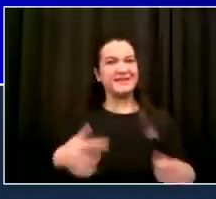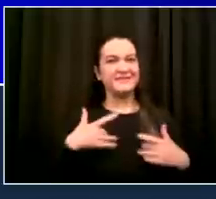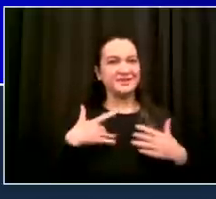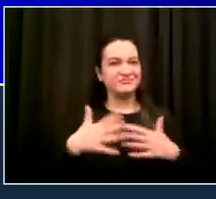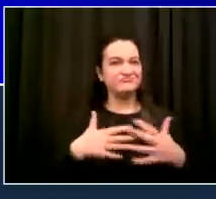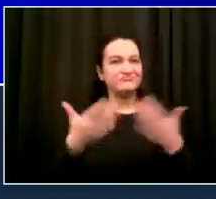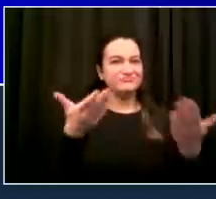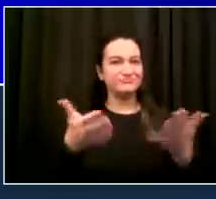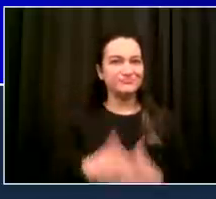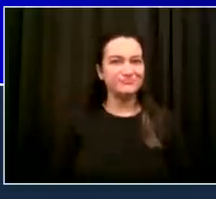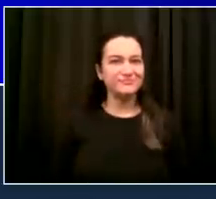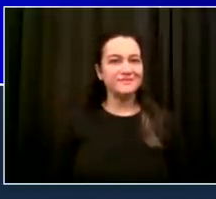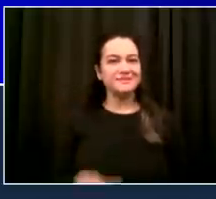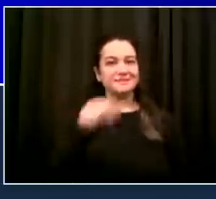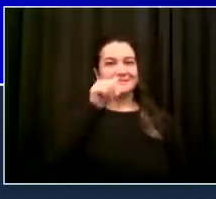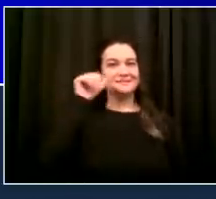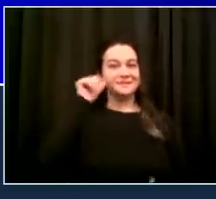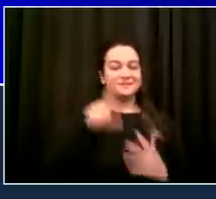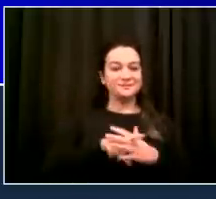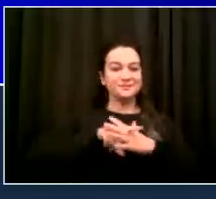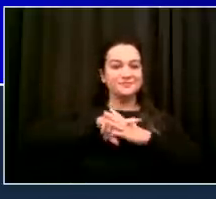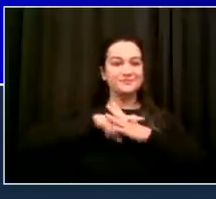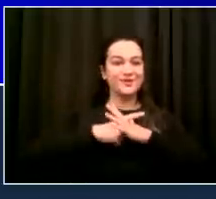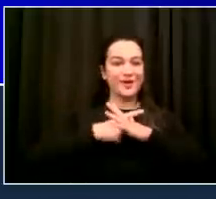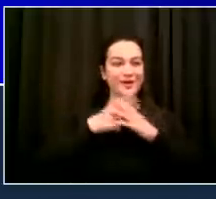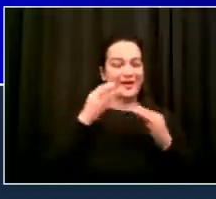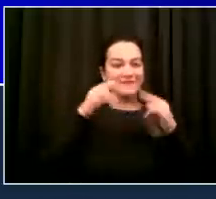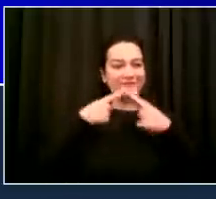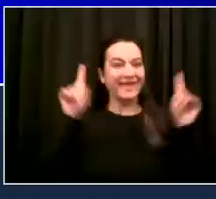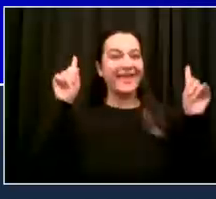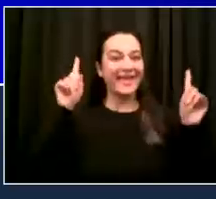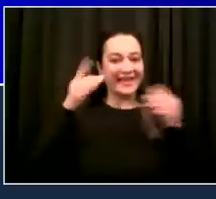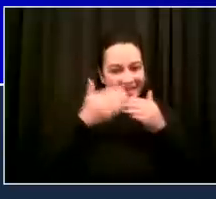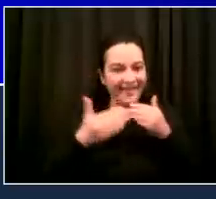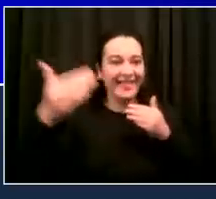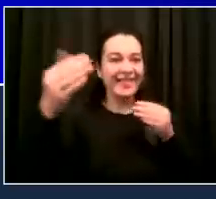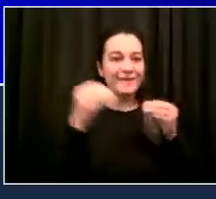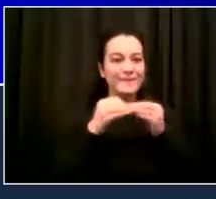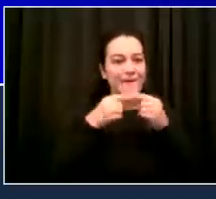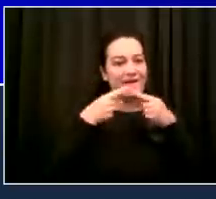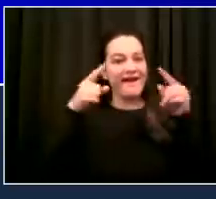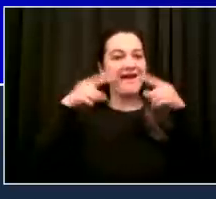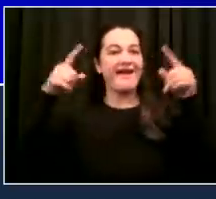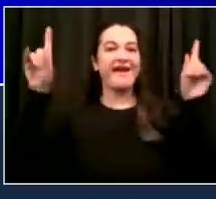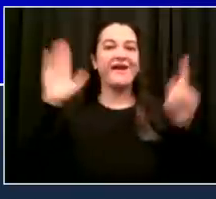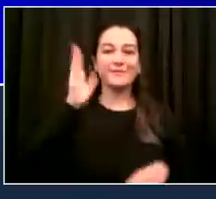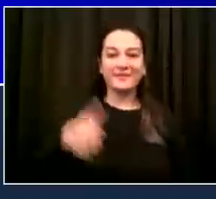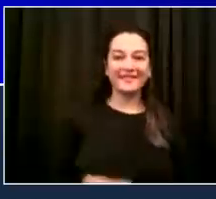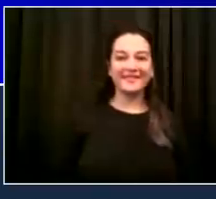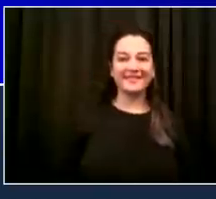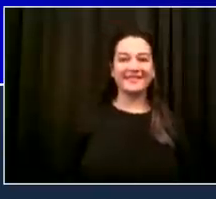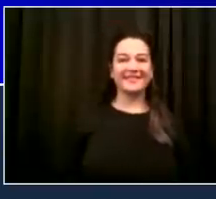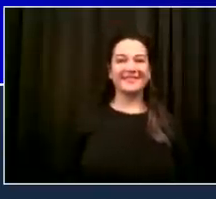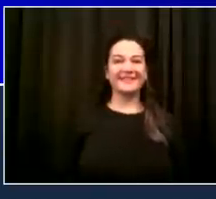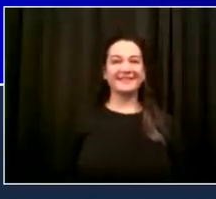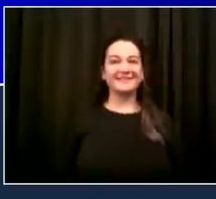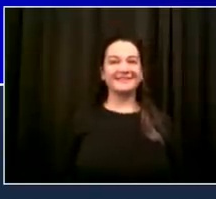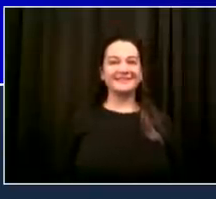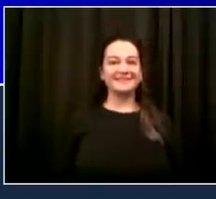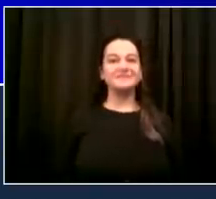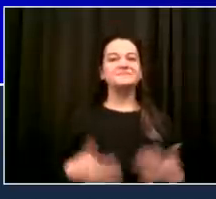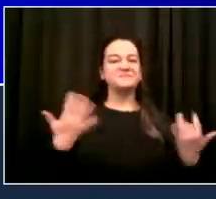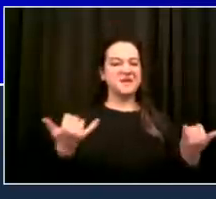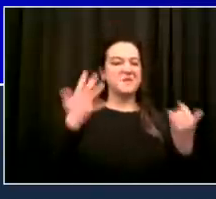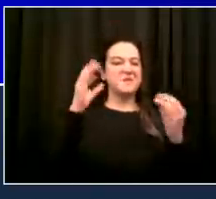much more to come. Now, let me tell you, what a day full of a sense of relief for people, but also a sense of